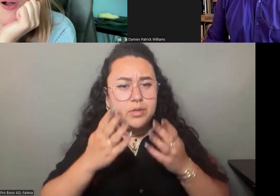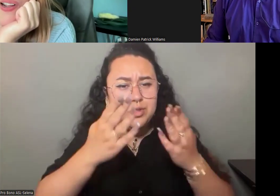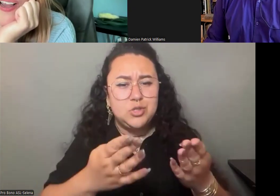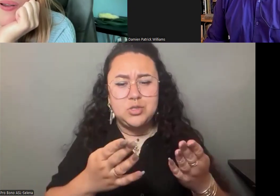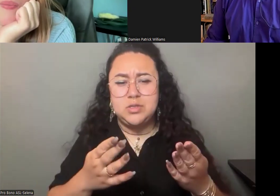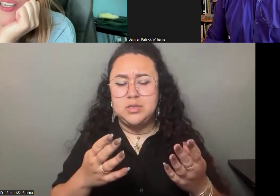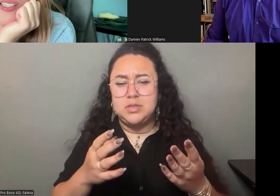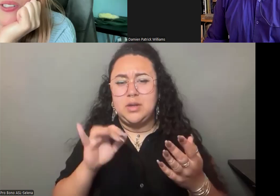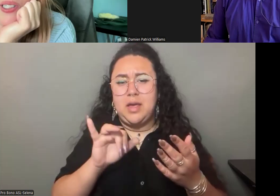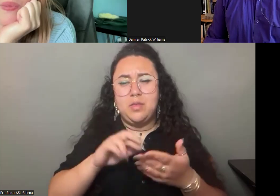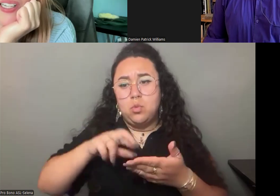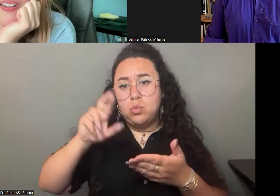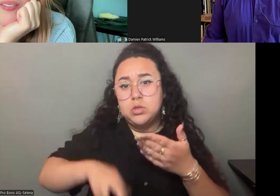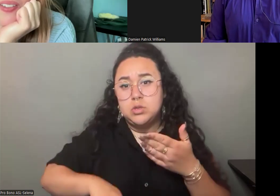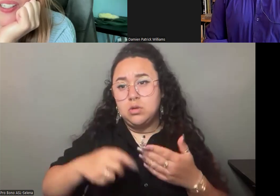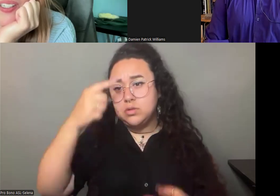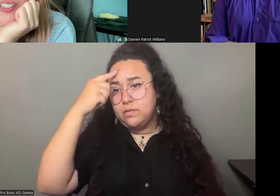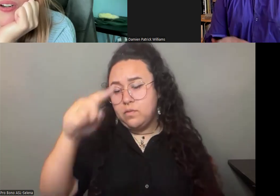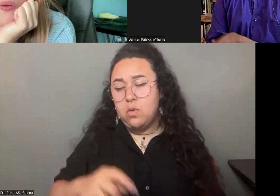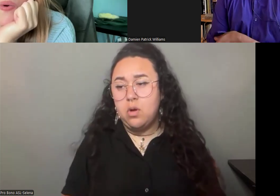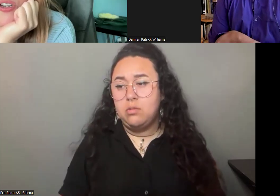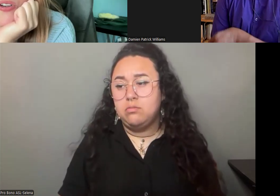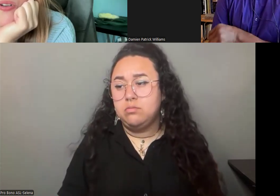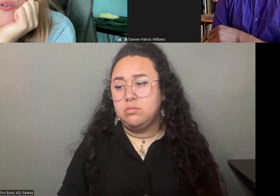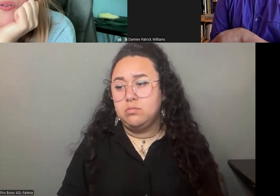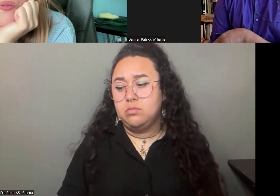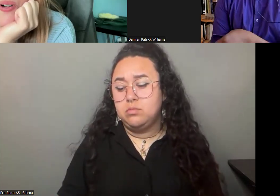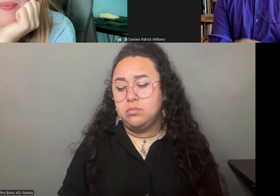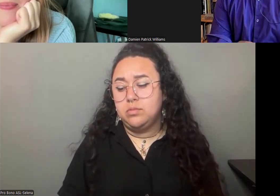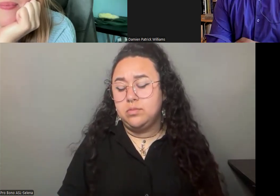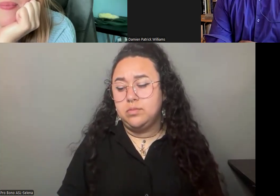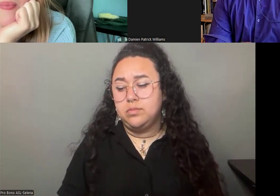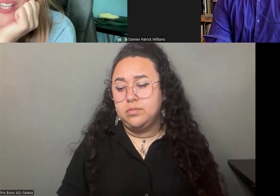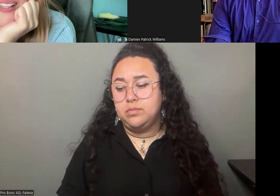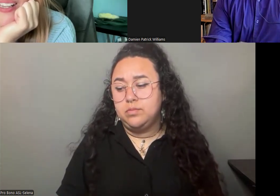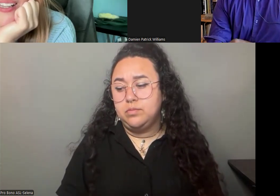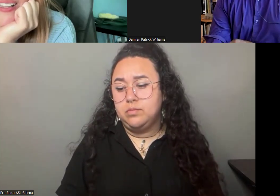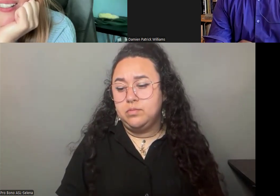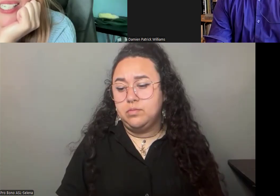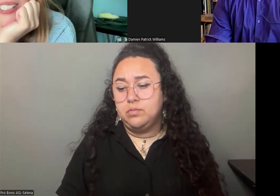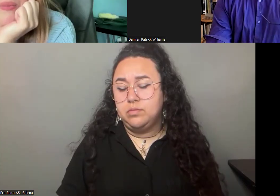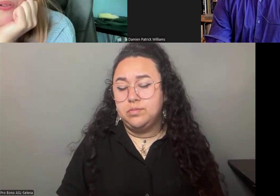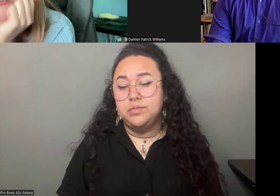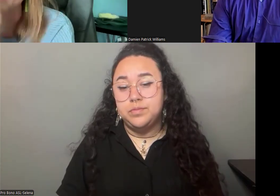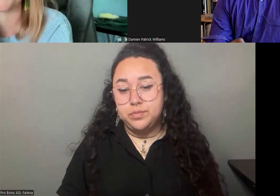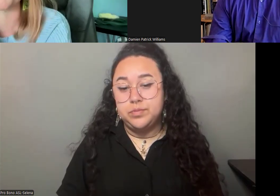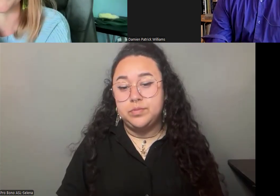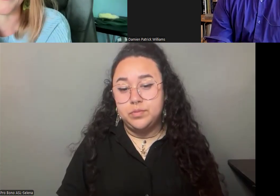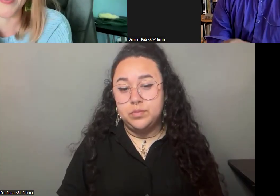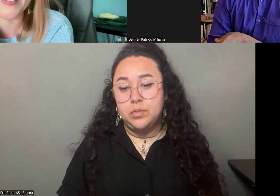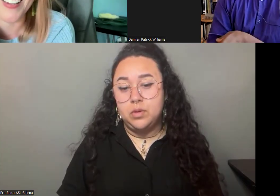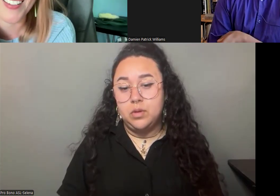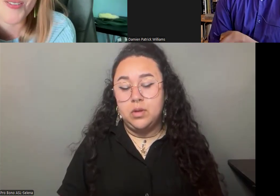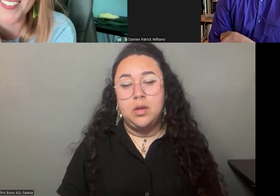sort of outcome in terms of, what you like the testimony you can